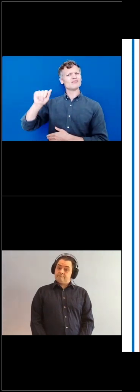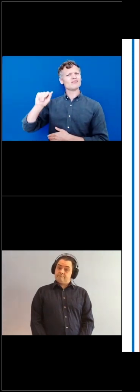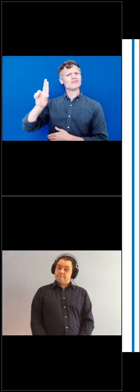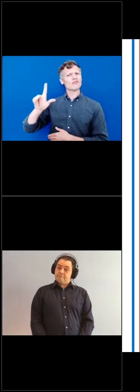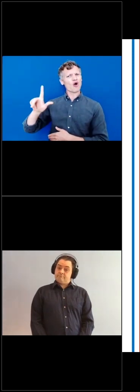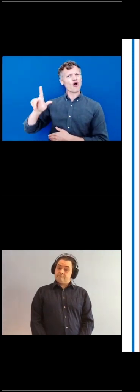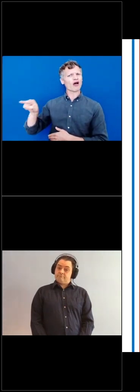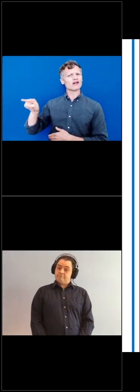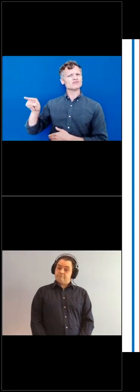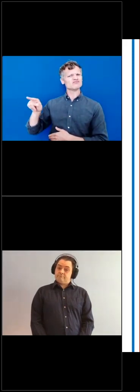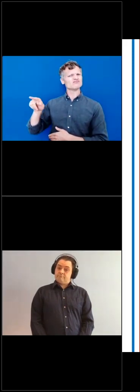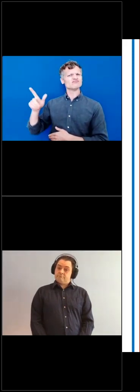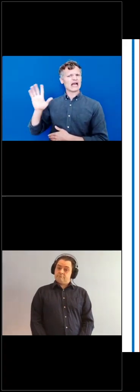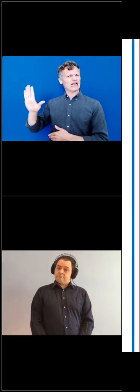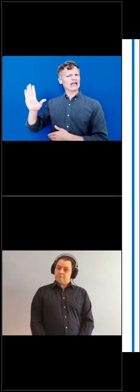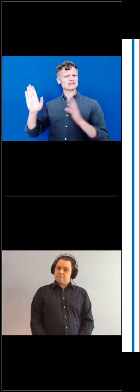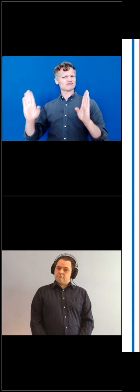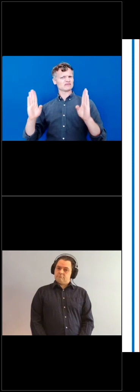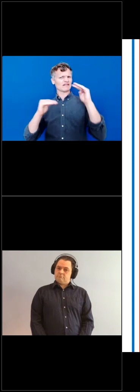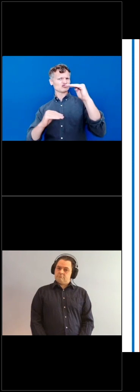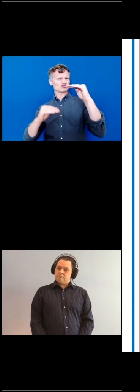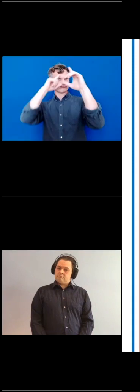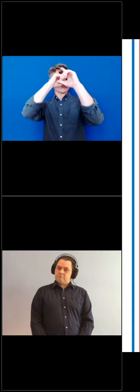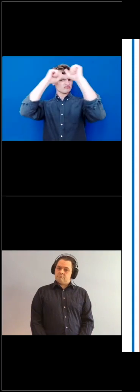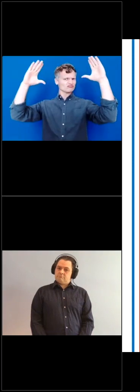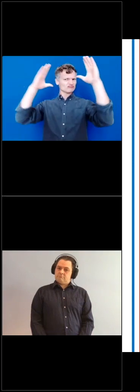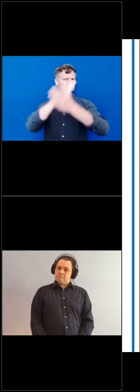of disability? Next slide.